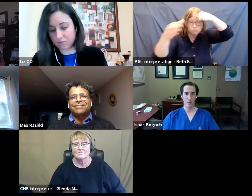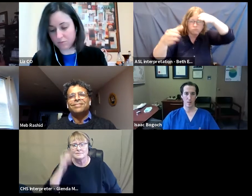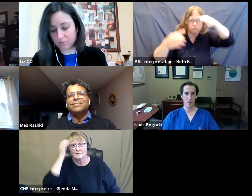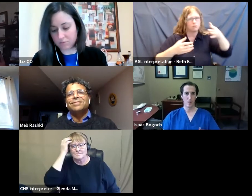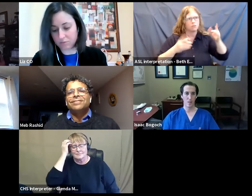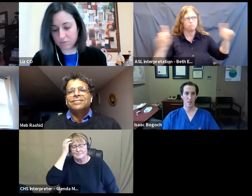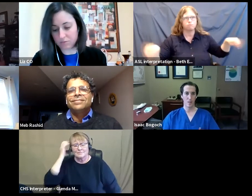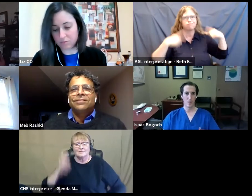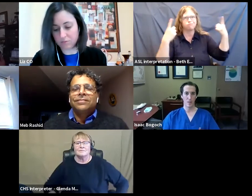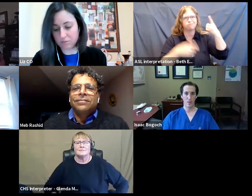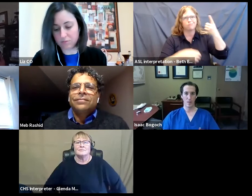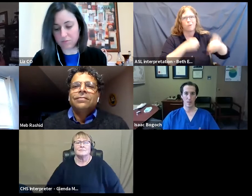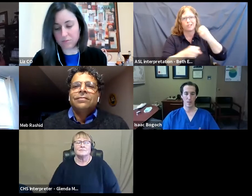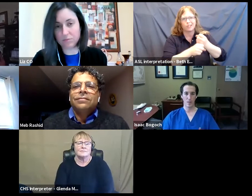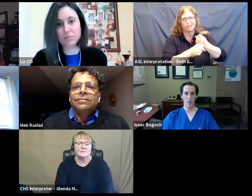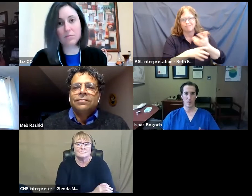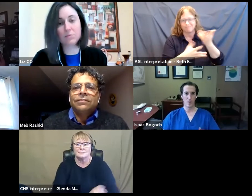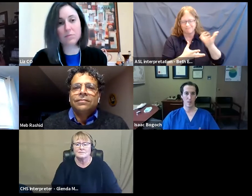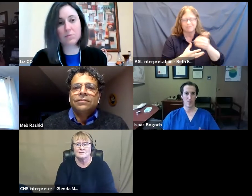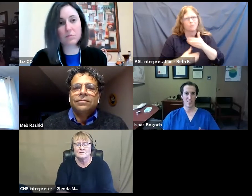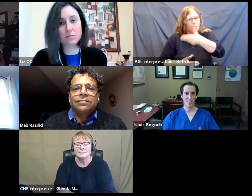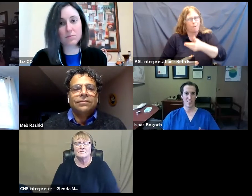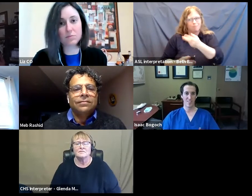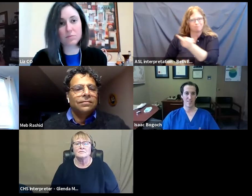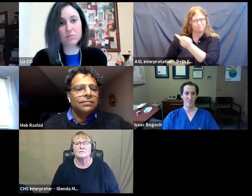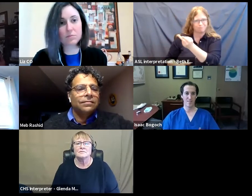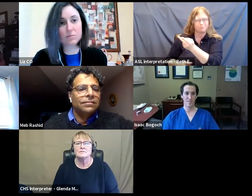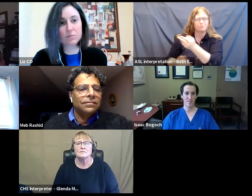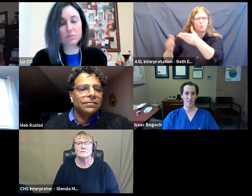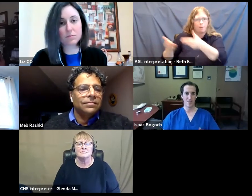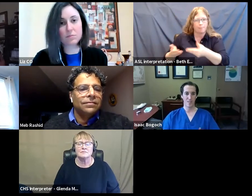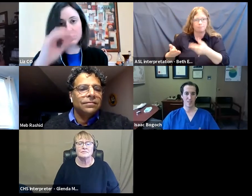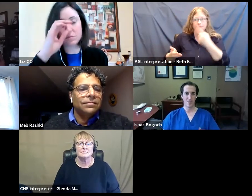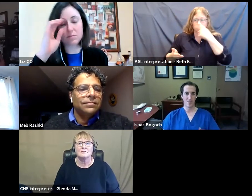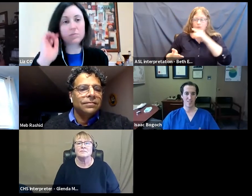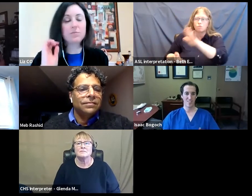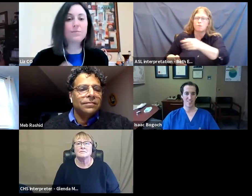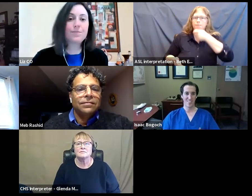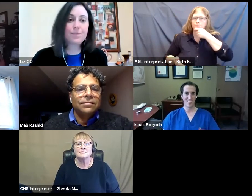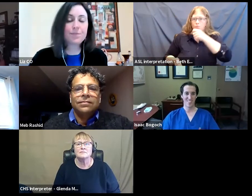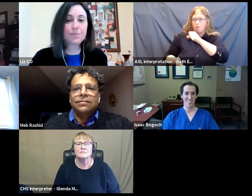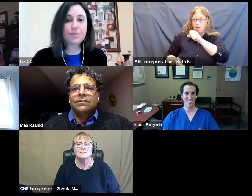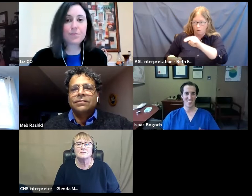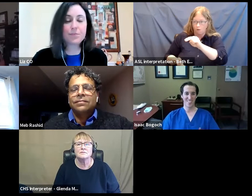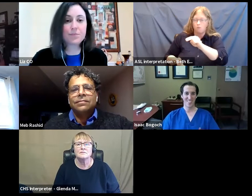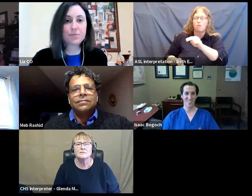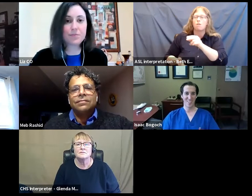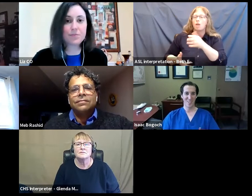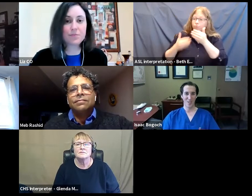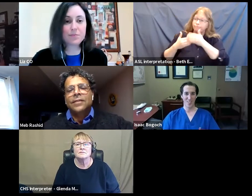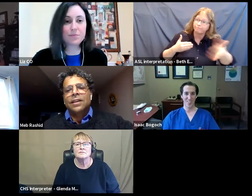COVID crisis. So I'd like to welcome both, and I will ask them to unmute themselves and we'll move forward with the presentation.